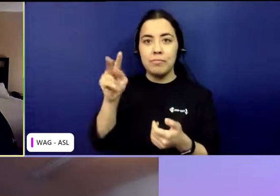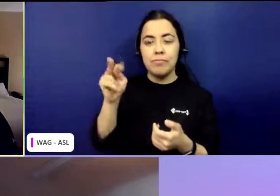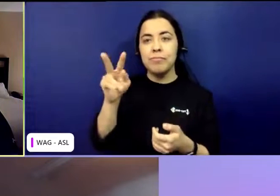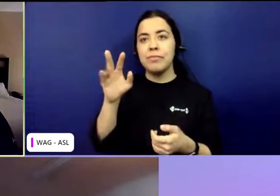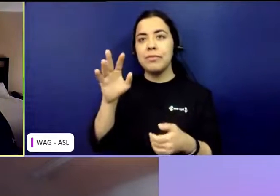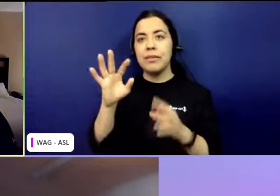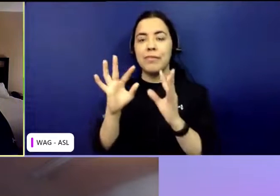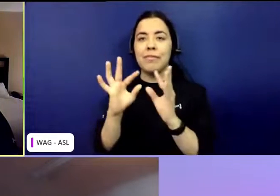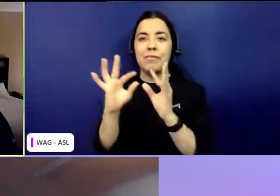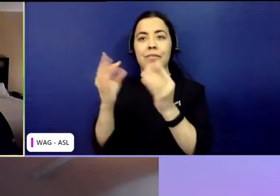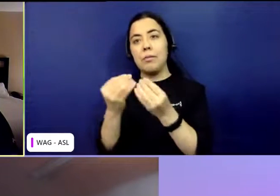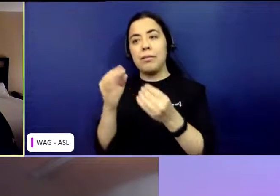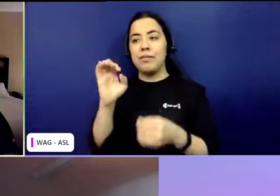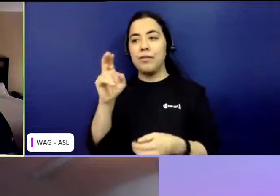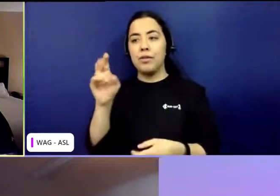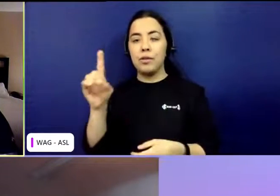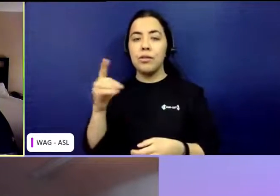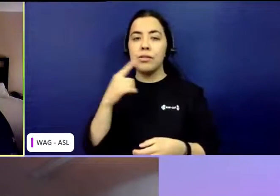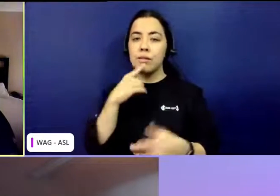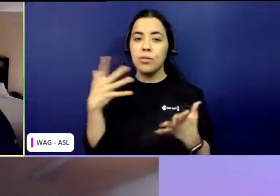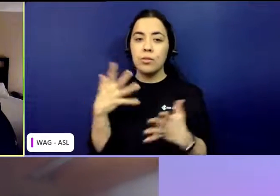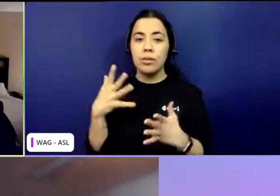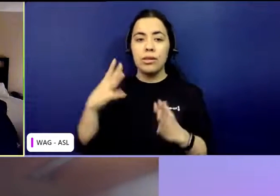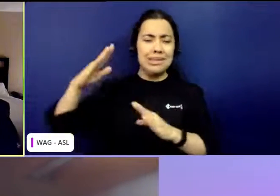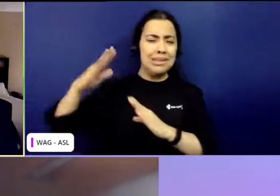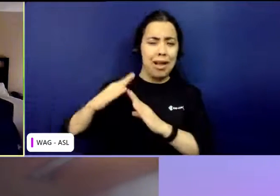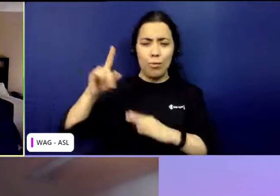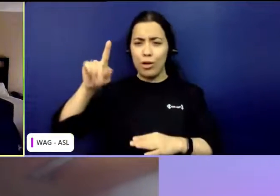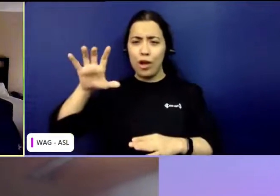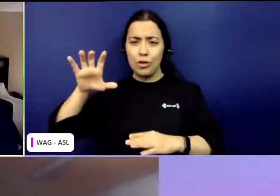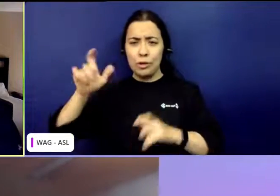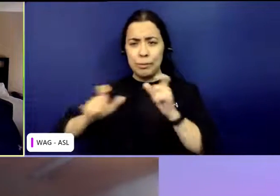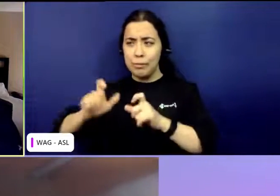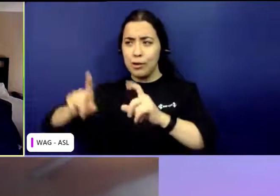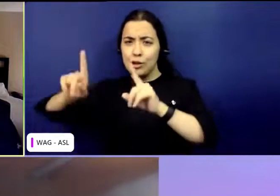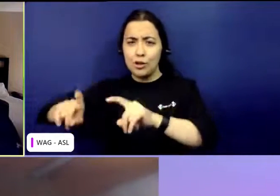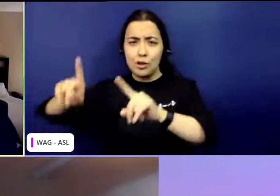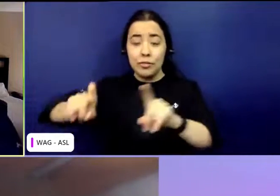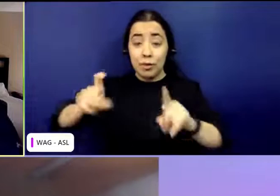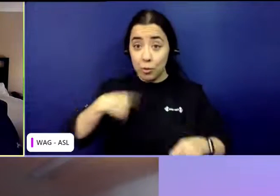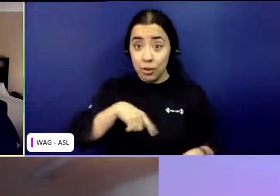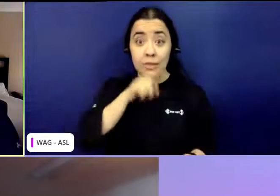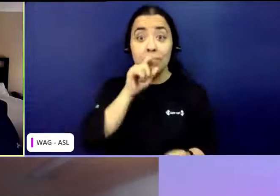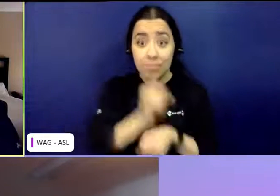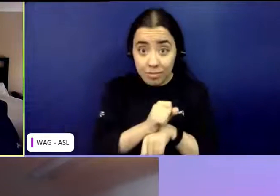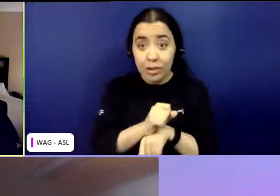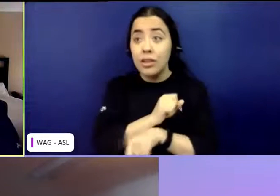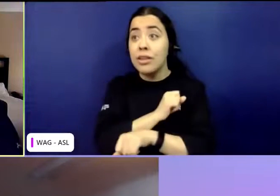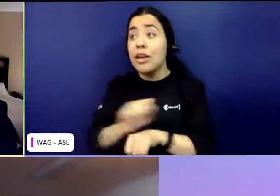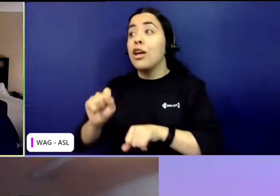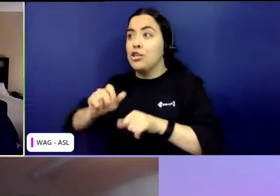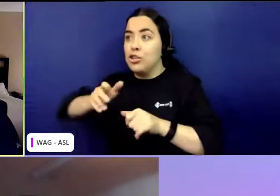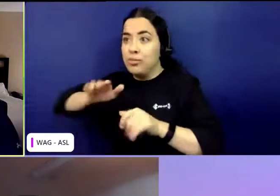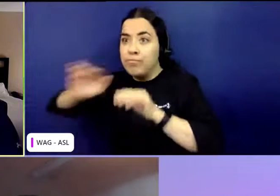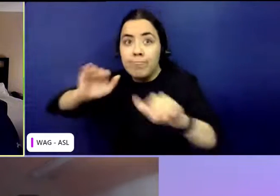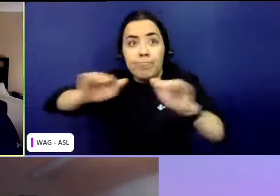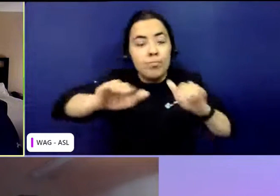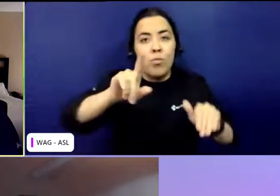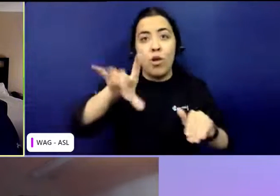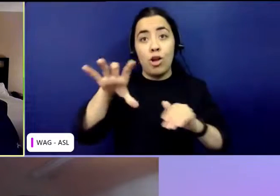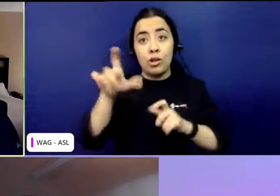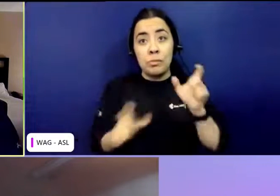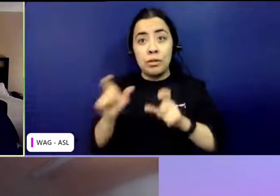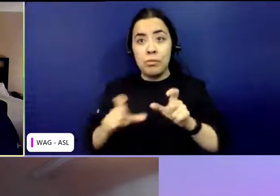top 100 people were surveyed. We surveyed 100 people. We came up with